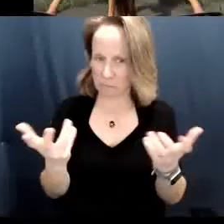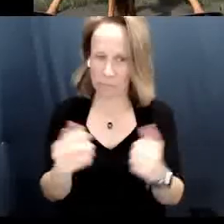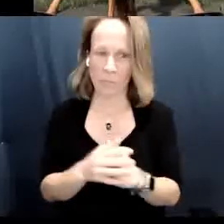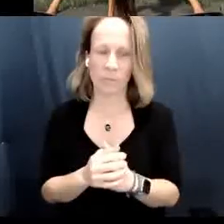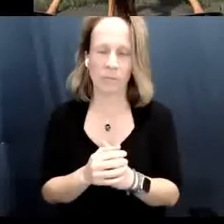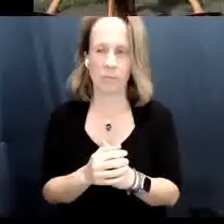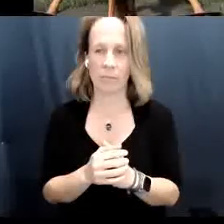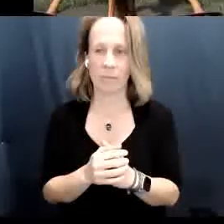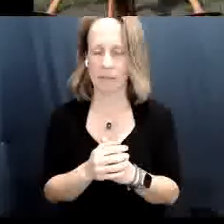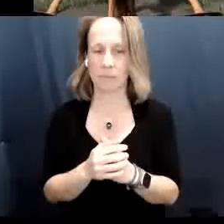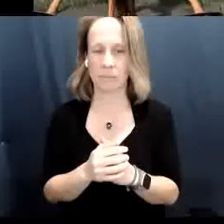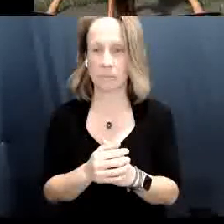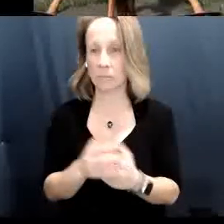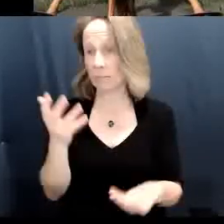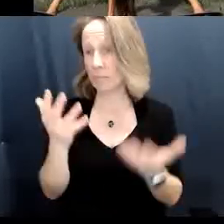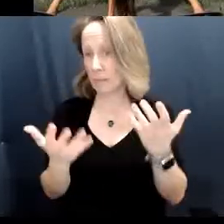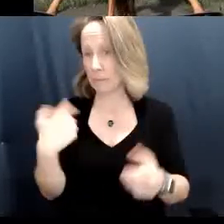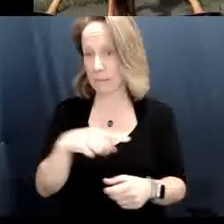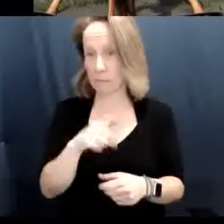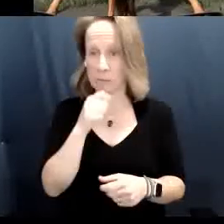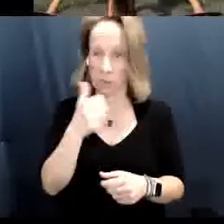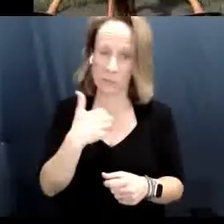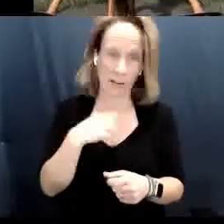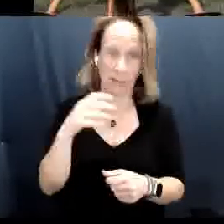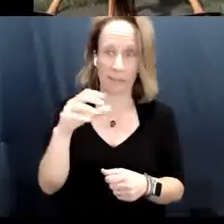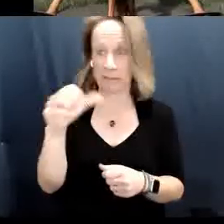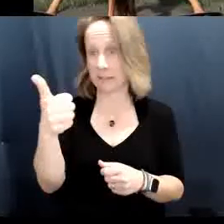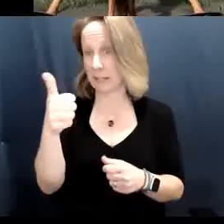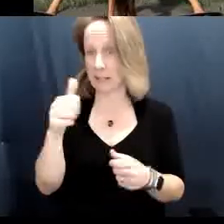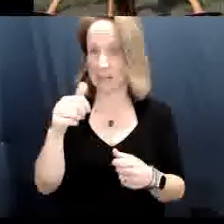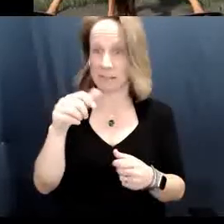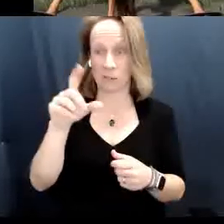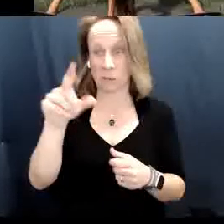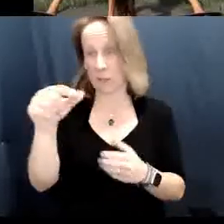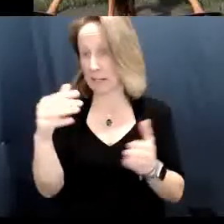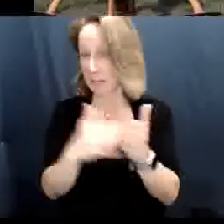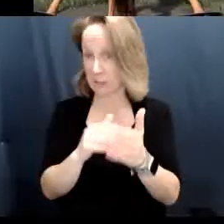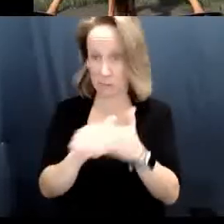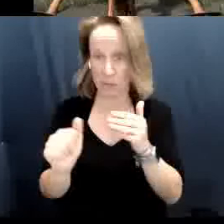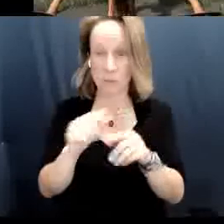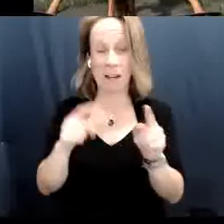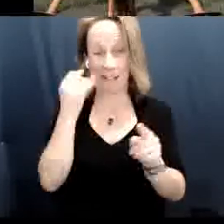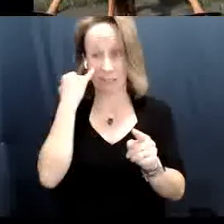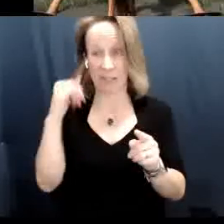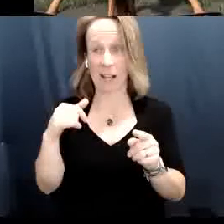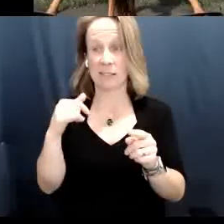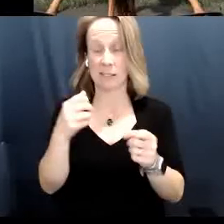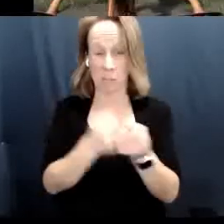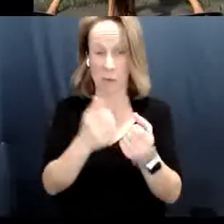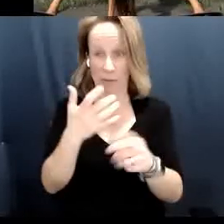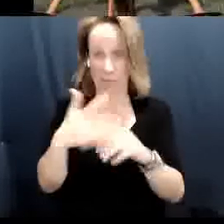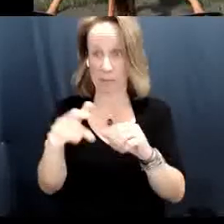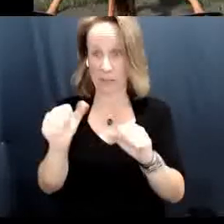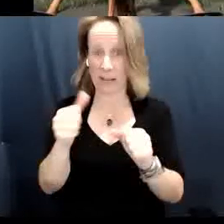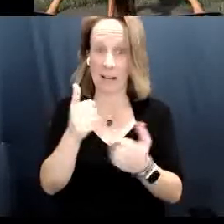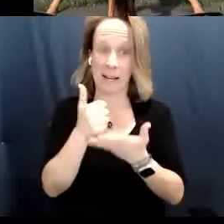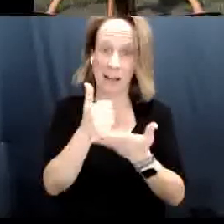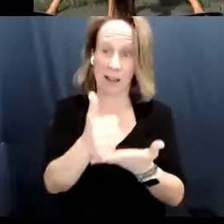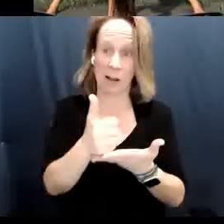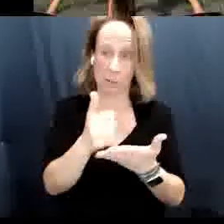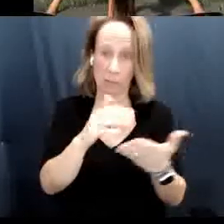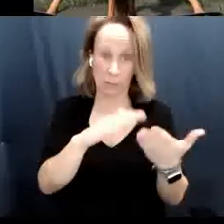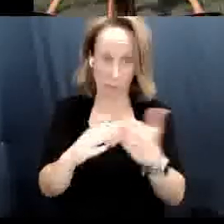of thousands of dollars, but when that combined support is available, it might be able to help the community feel more connected to the